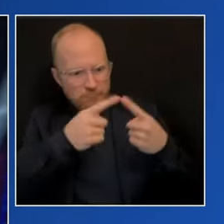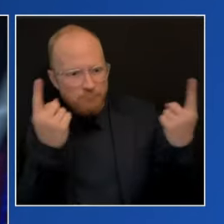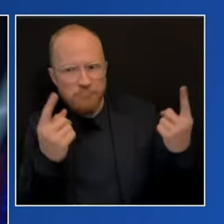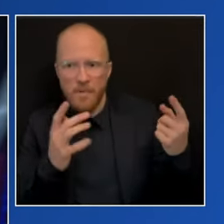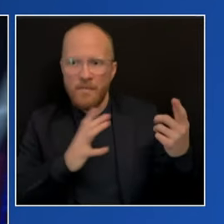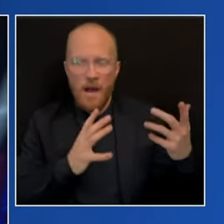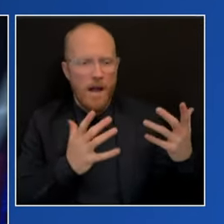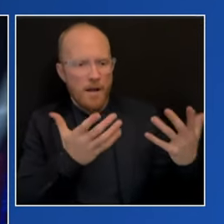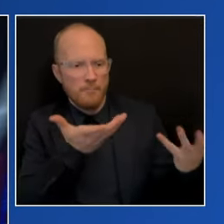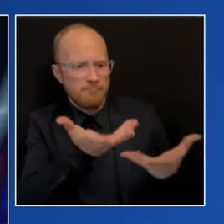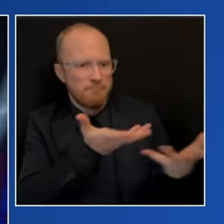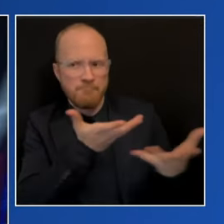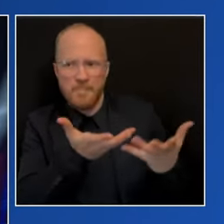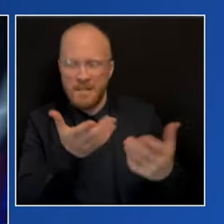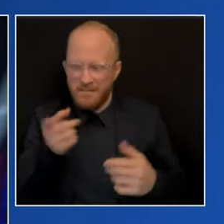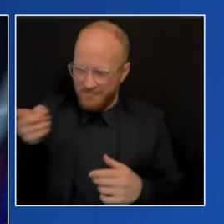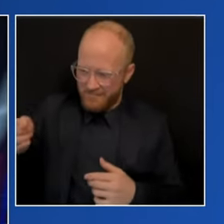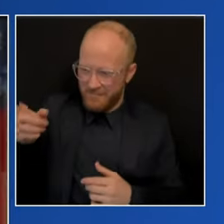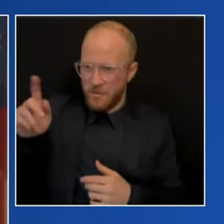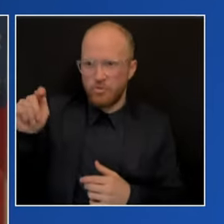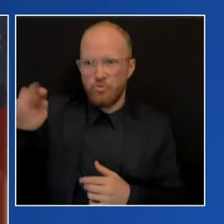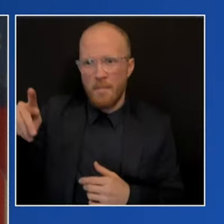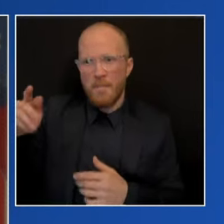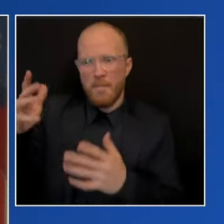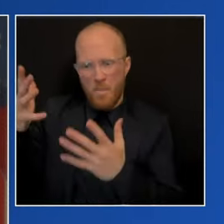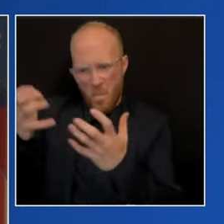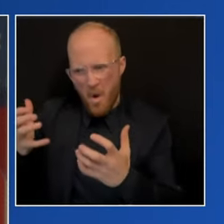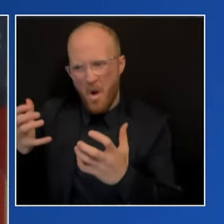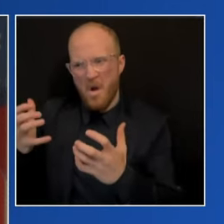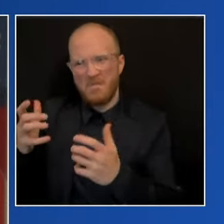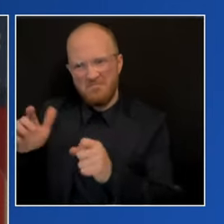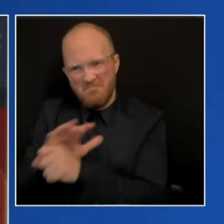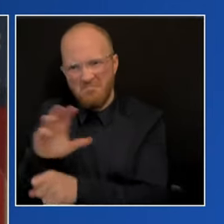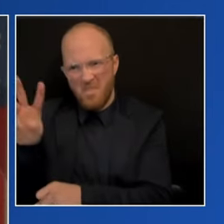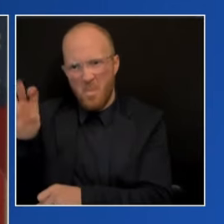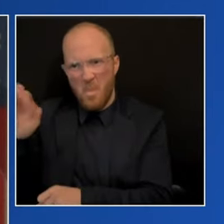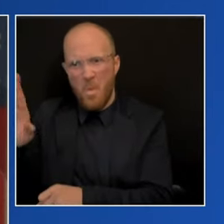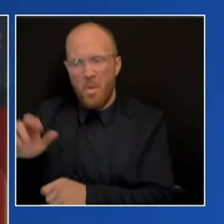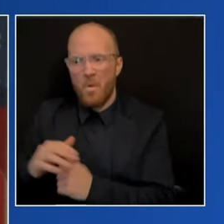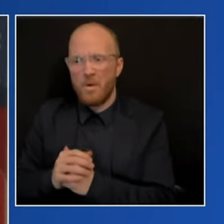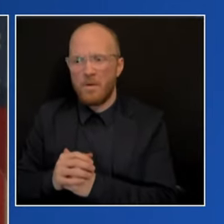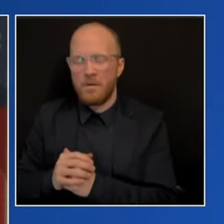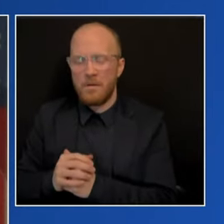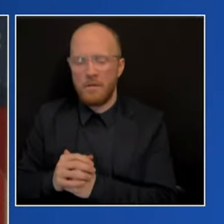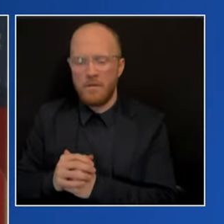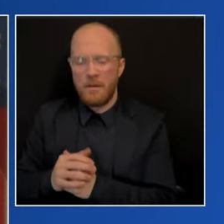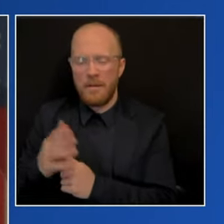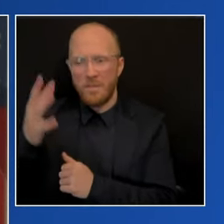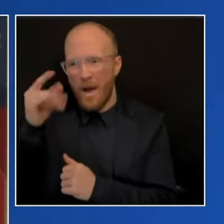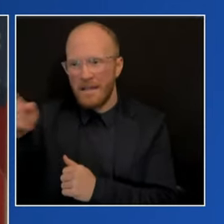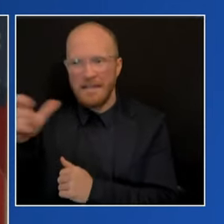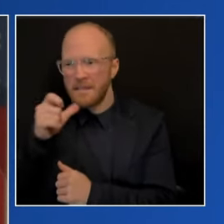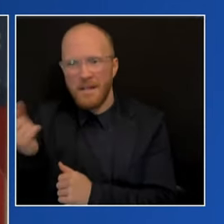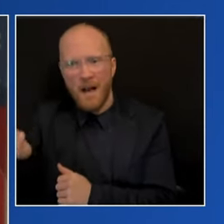All-out war is what Trump wants. And that's why he doesn't understand the most fundamental truth about this